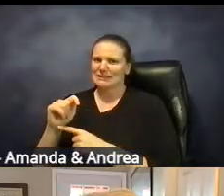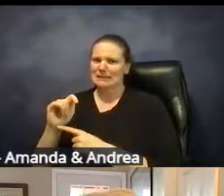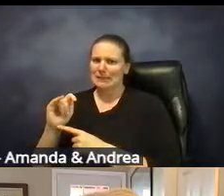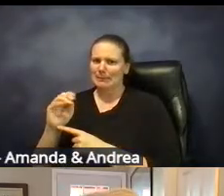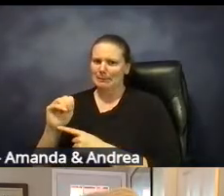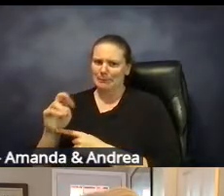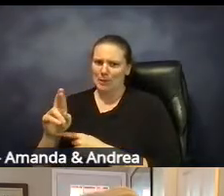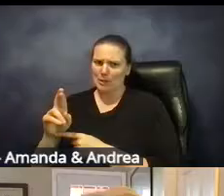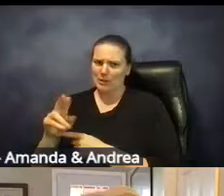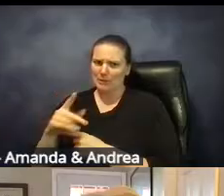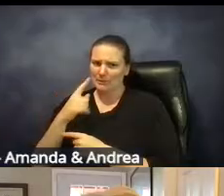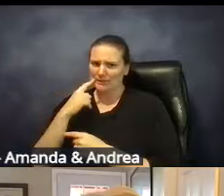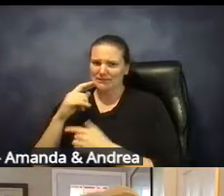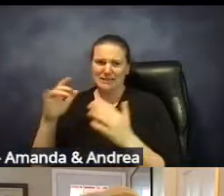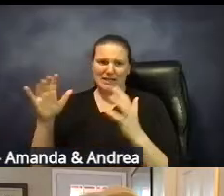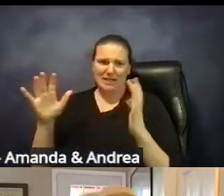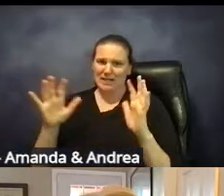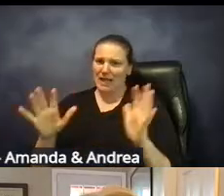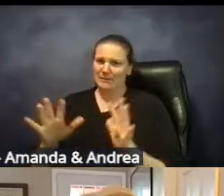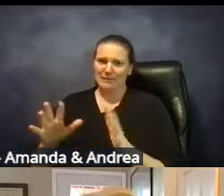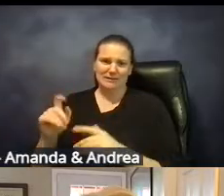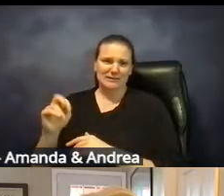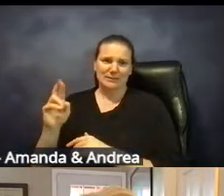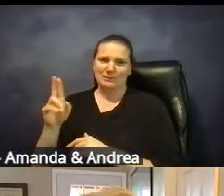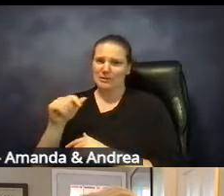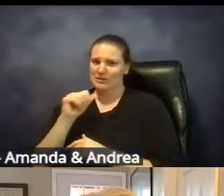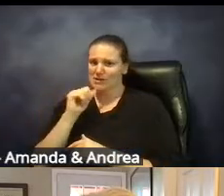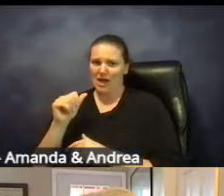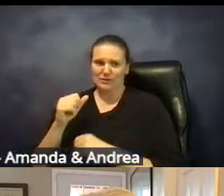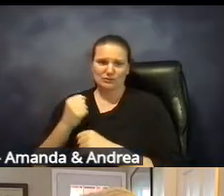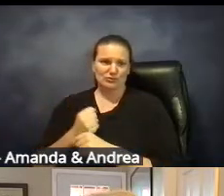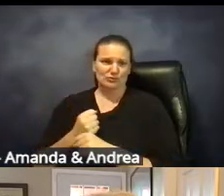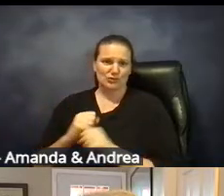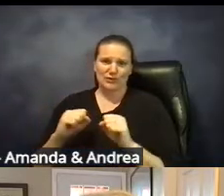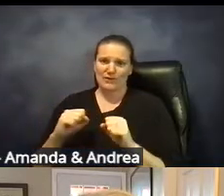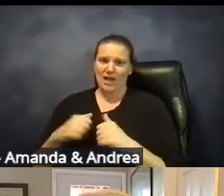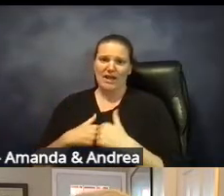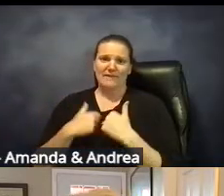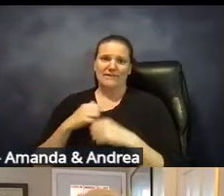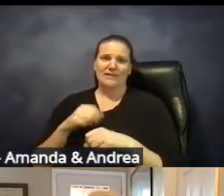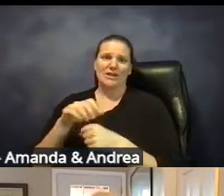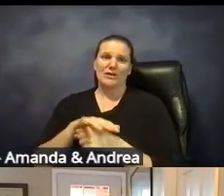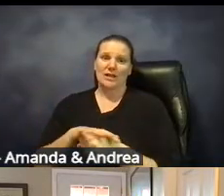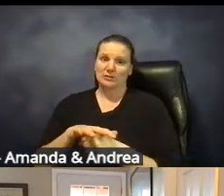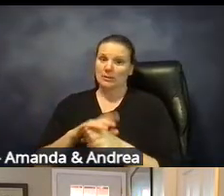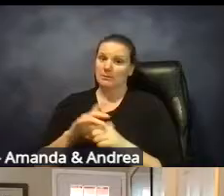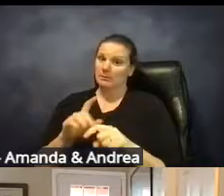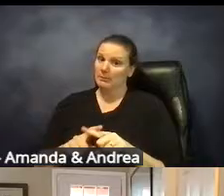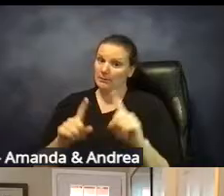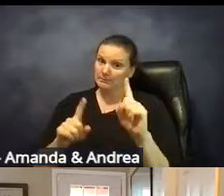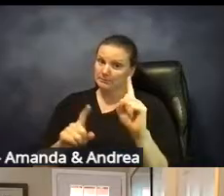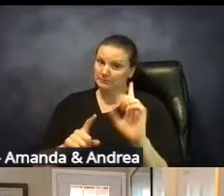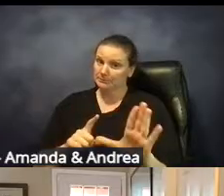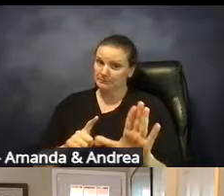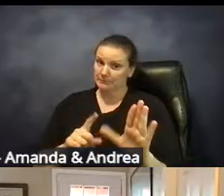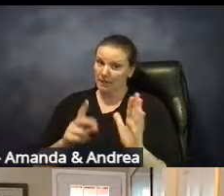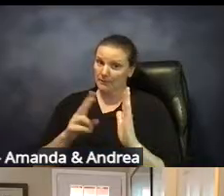think the climate is such that timber is just not going to survive in this location. But I will